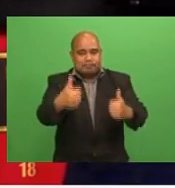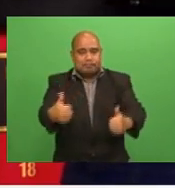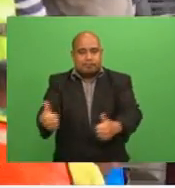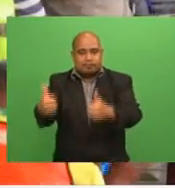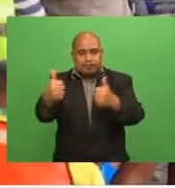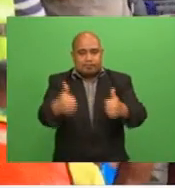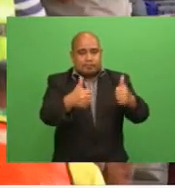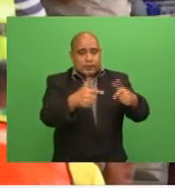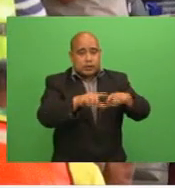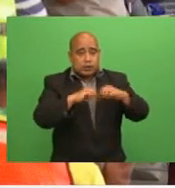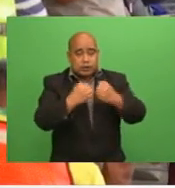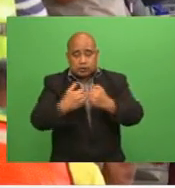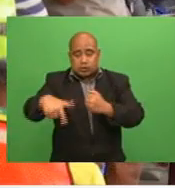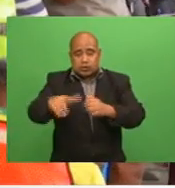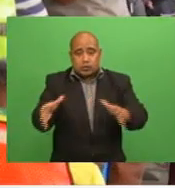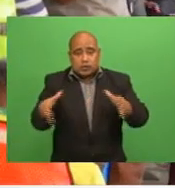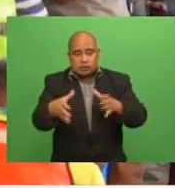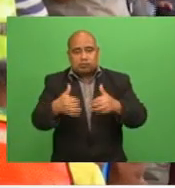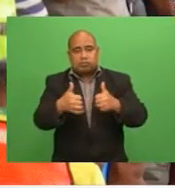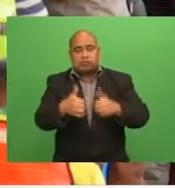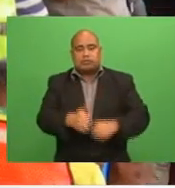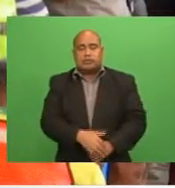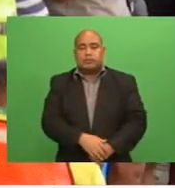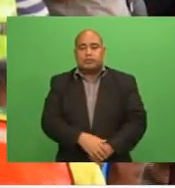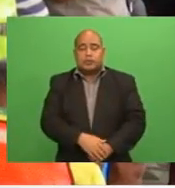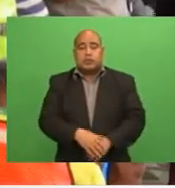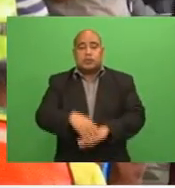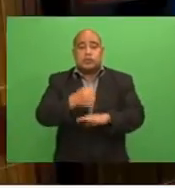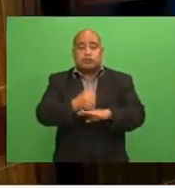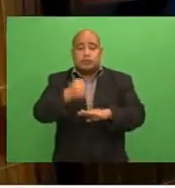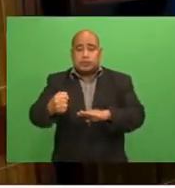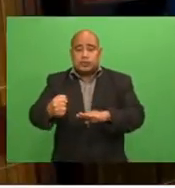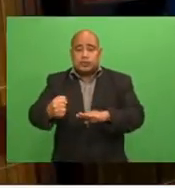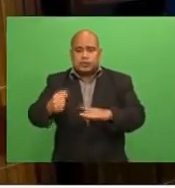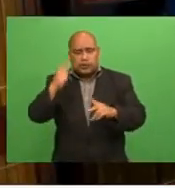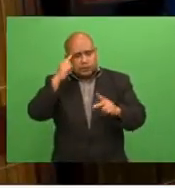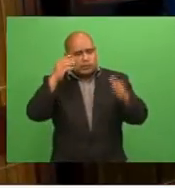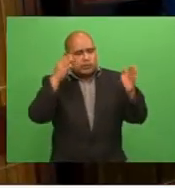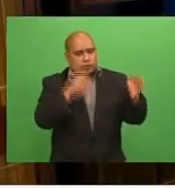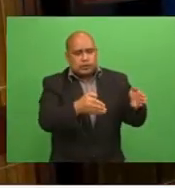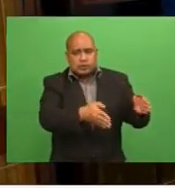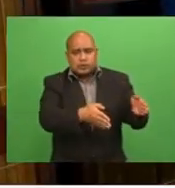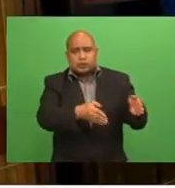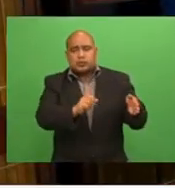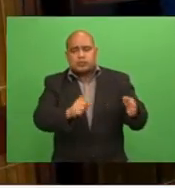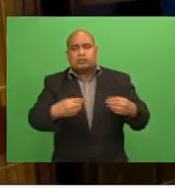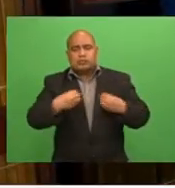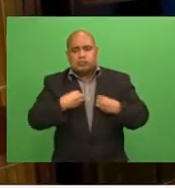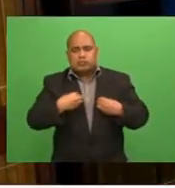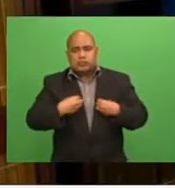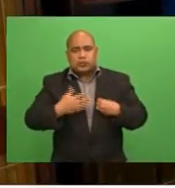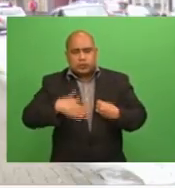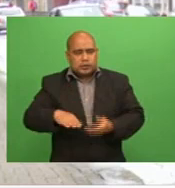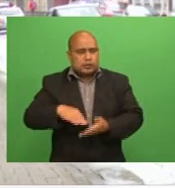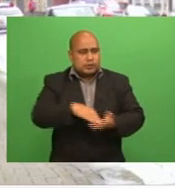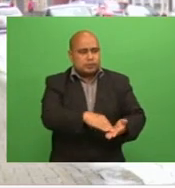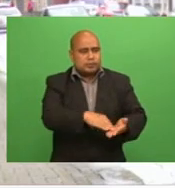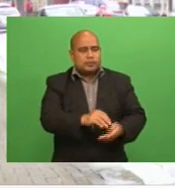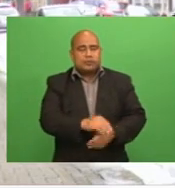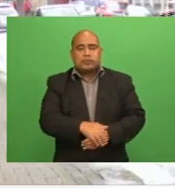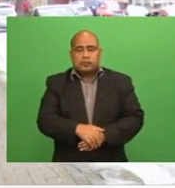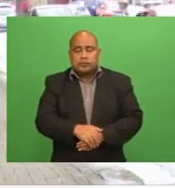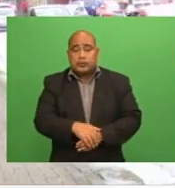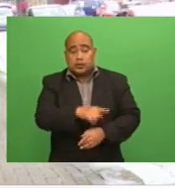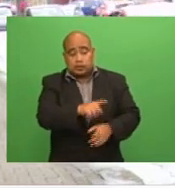been good. So far, the government has focused on giving small businesses a leg up or helping laid-off workers start their own